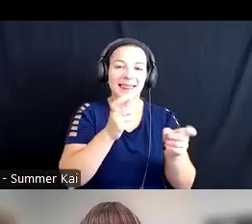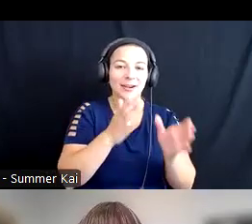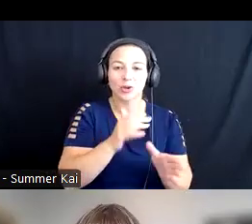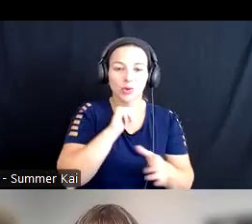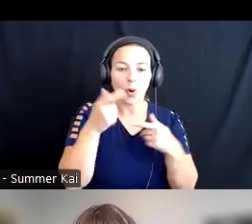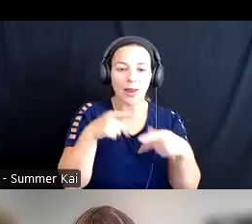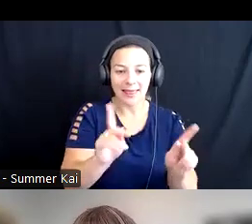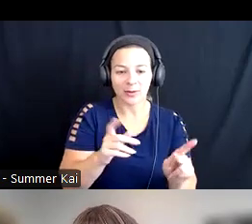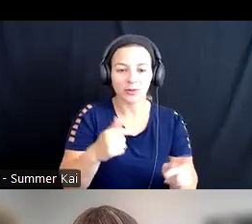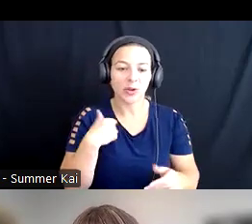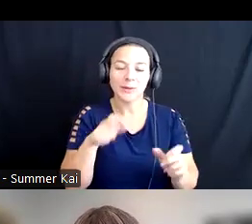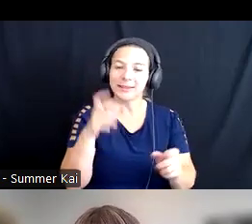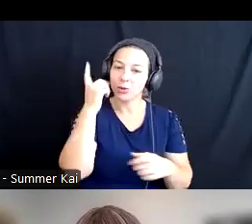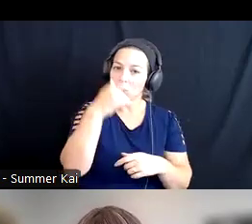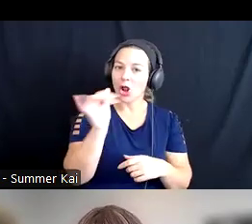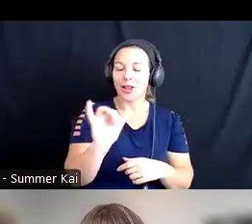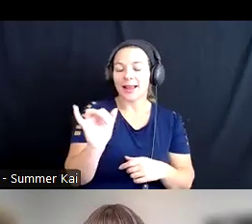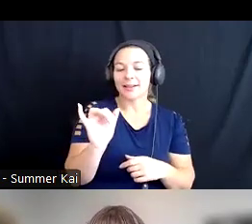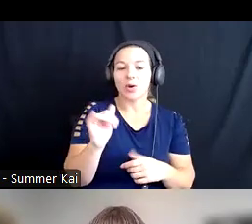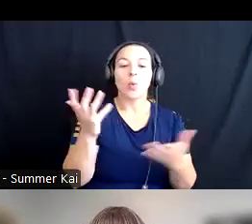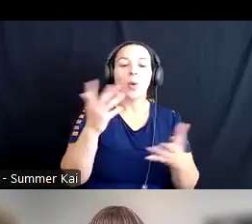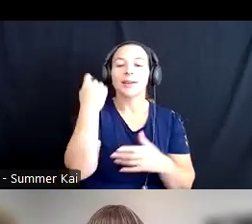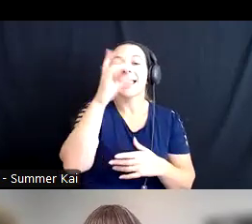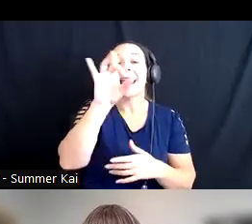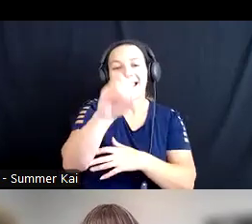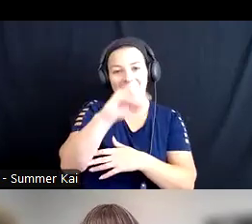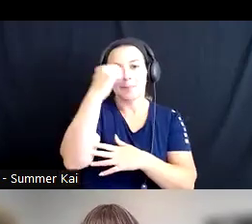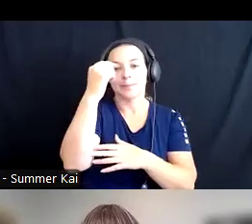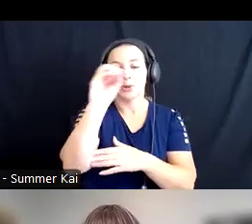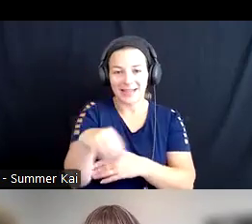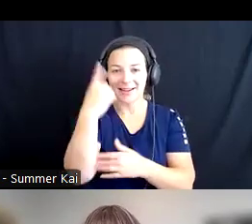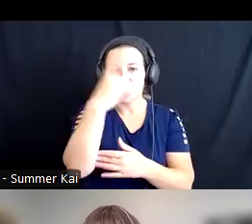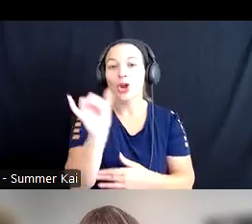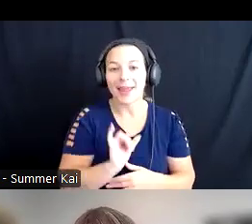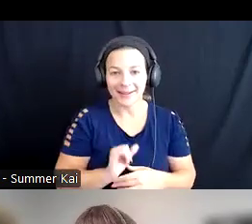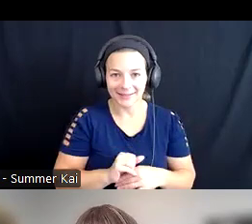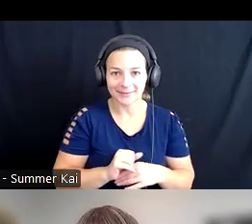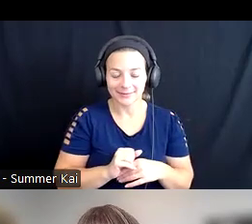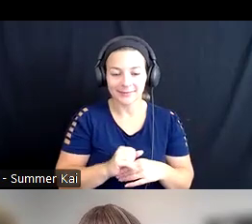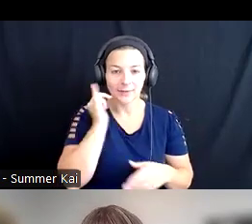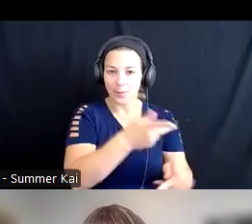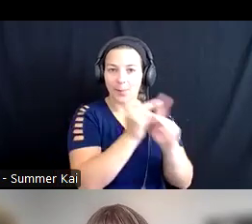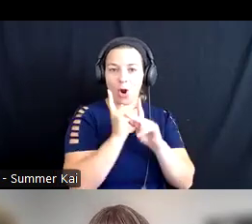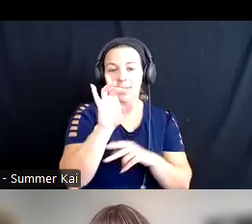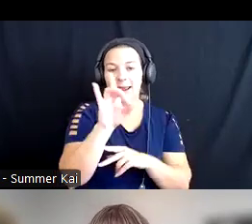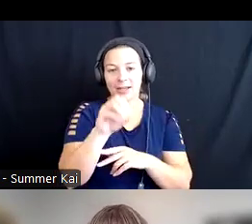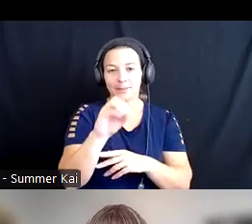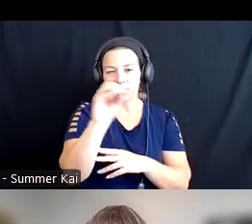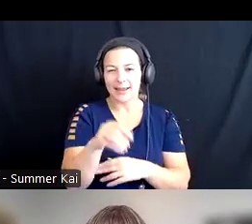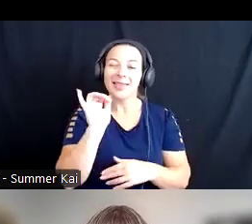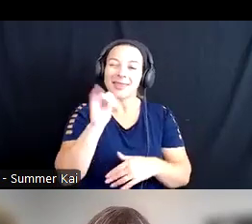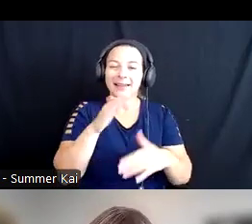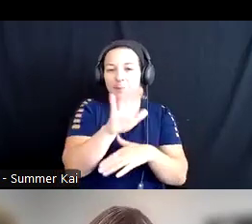what does 80% of that equity look like. 80% being pretty much the maximum that you